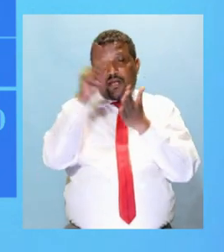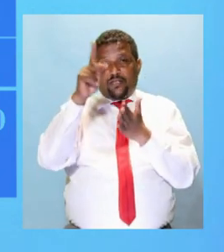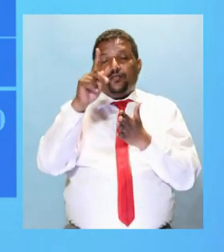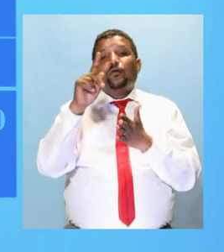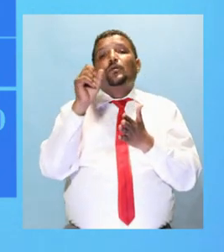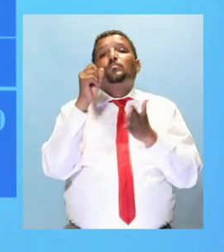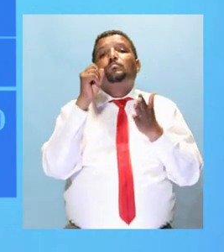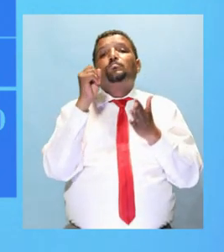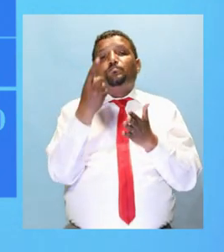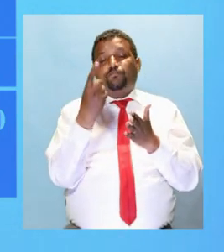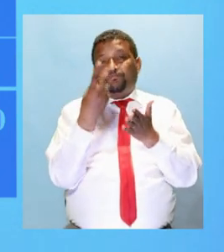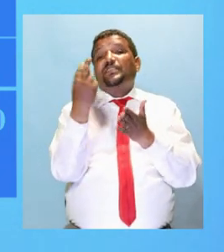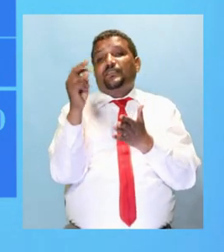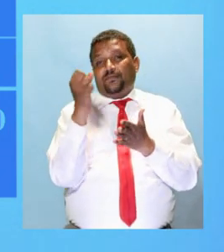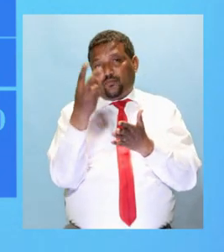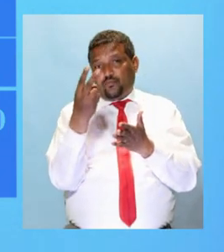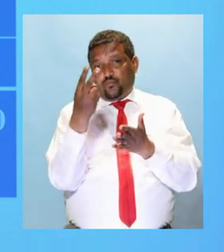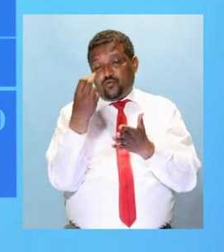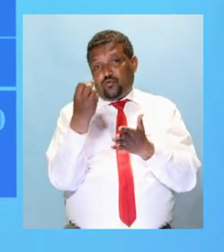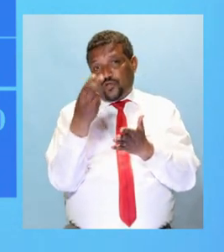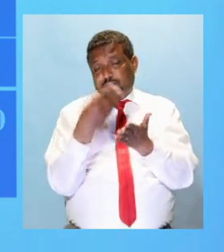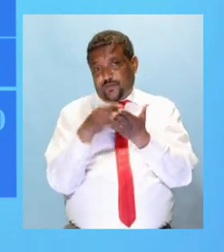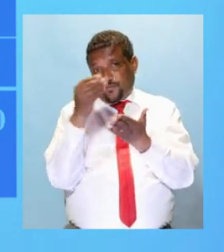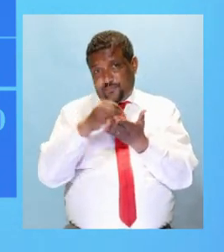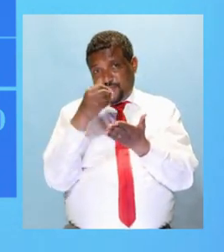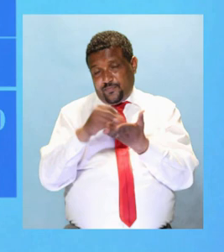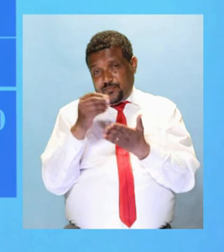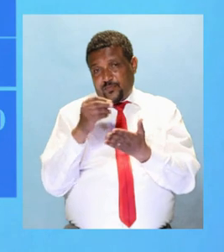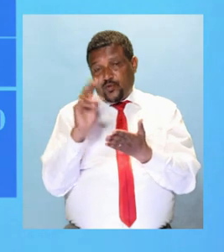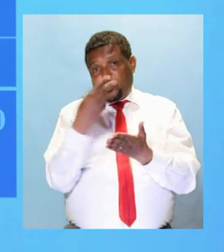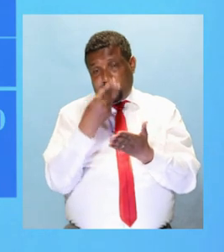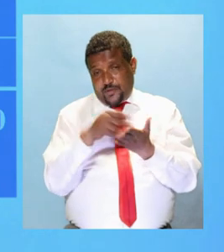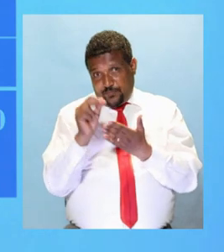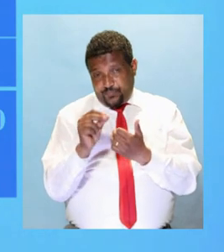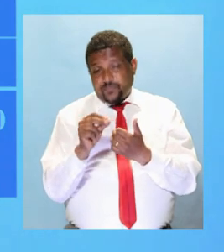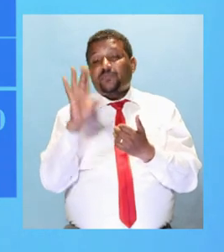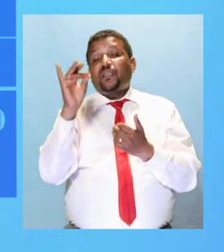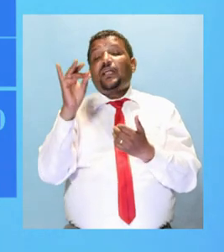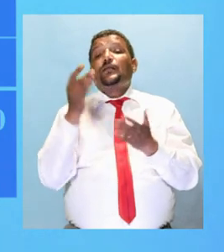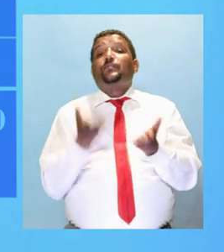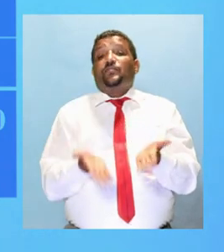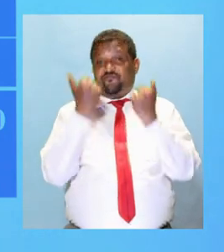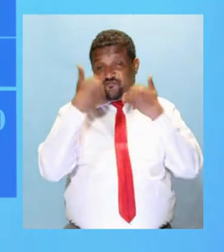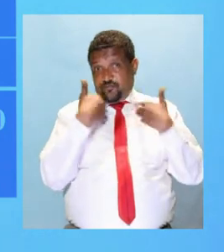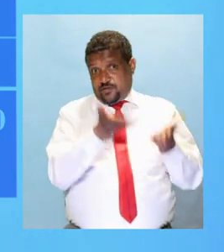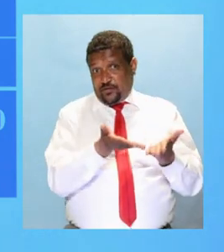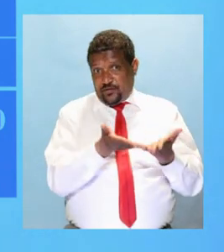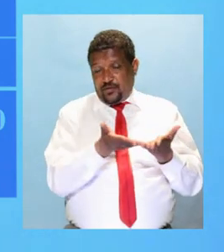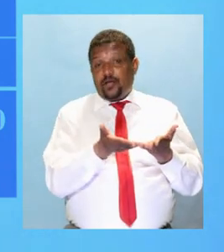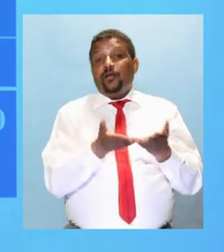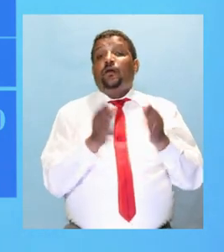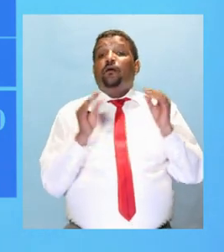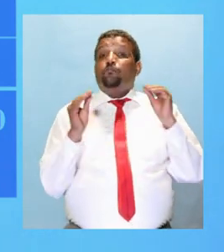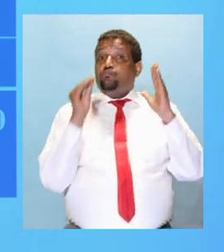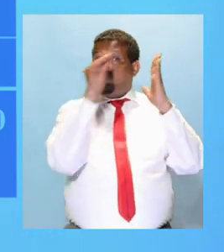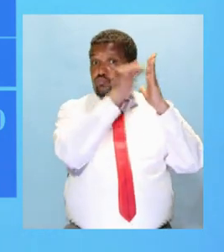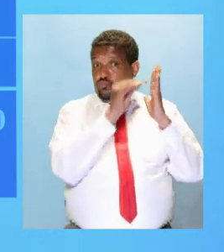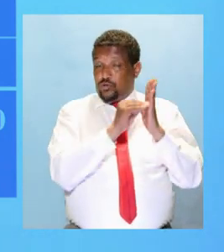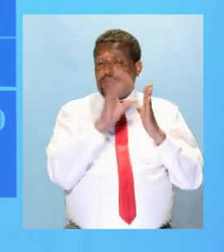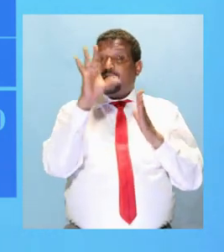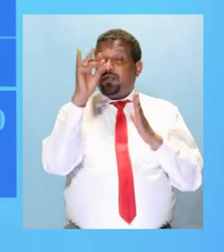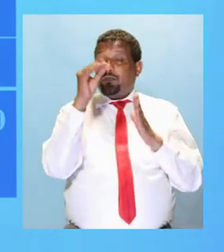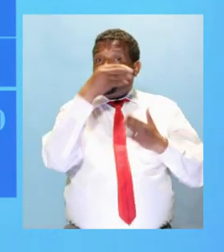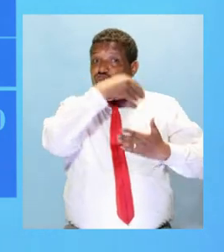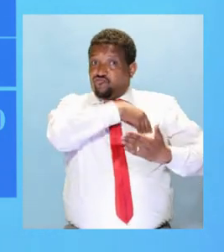per 2, and then she left with 8 per. And as I told you, by putting per 8 in